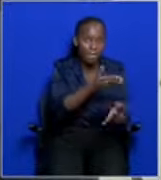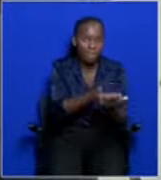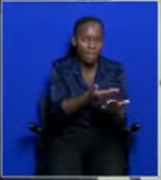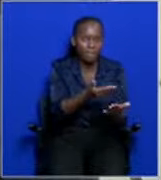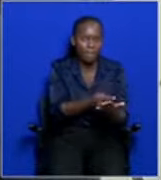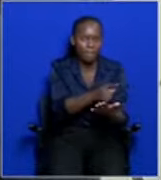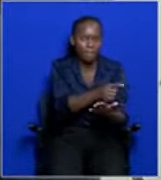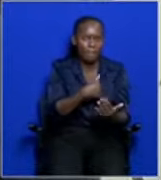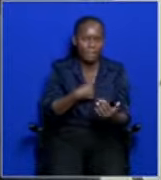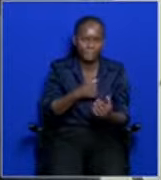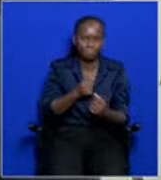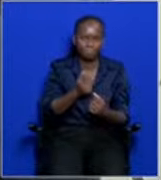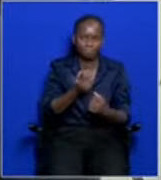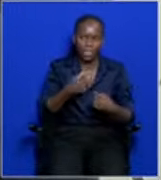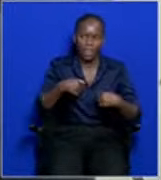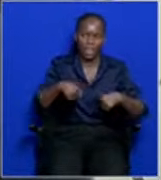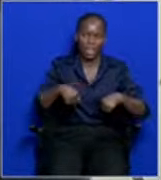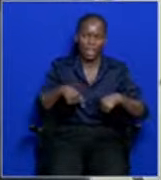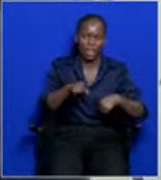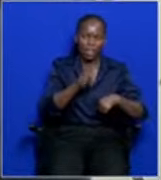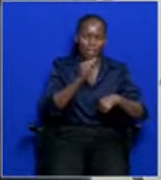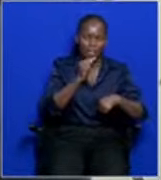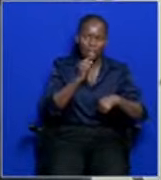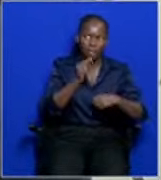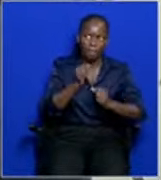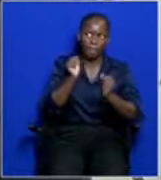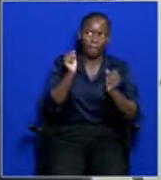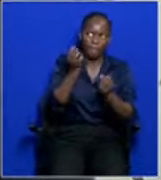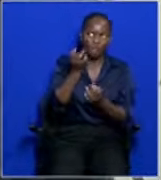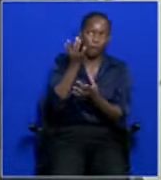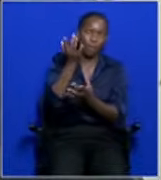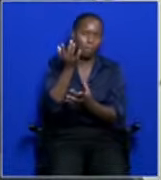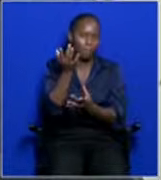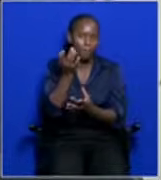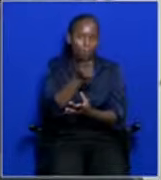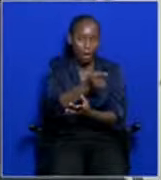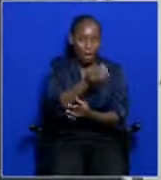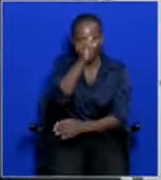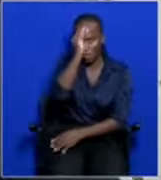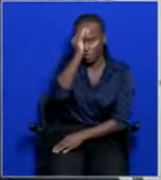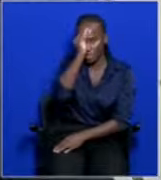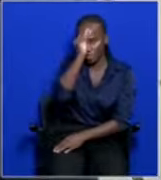the police, as they were the perpetrators of the crime.